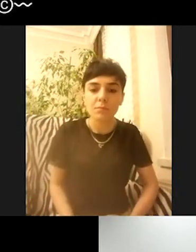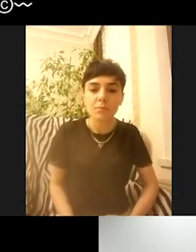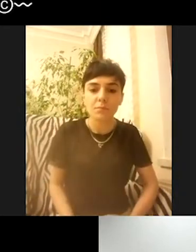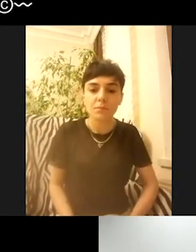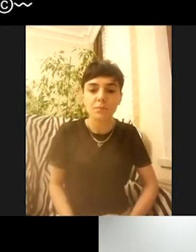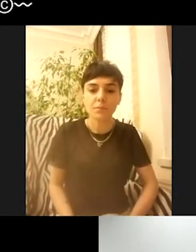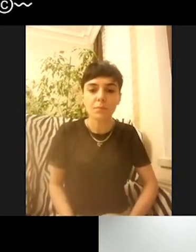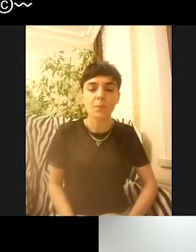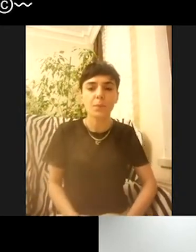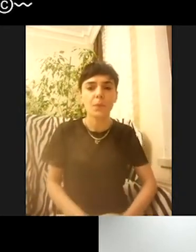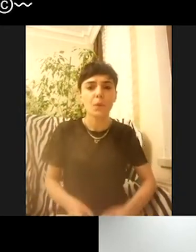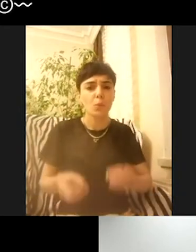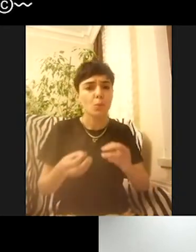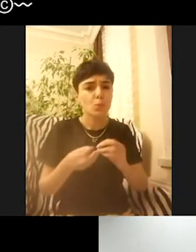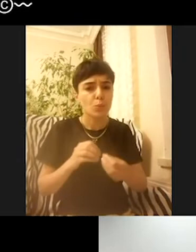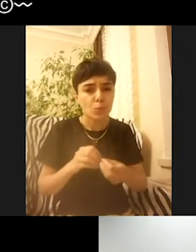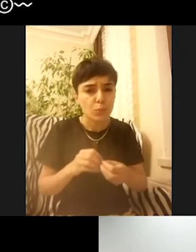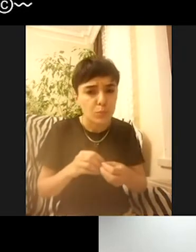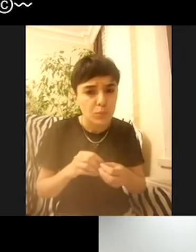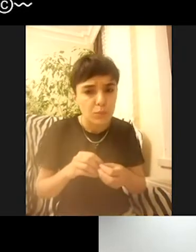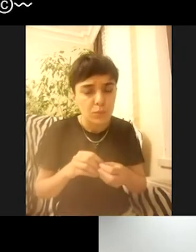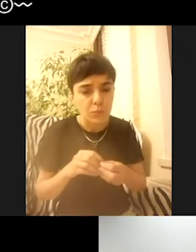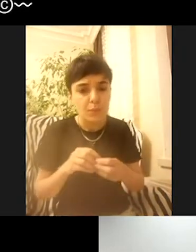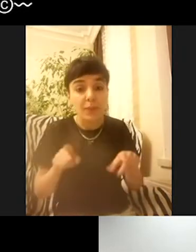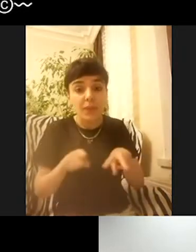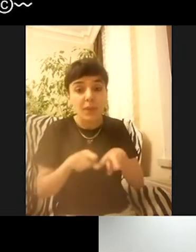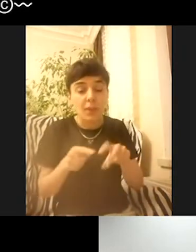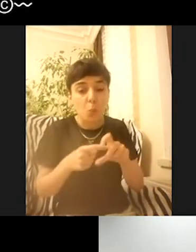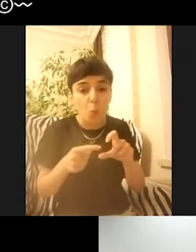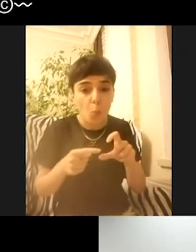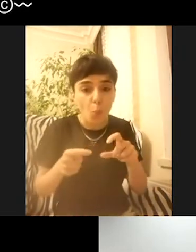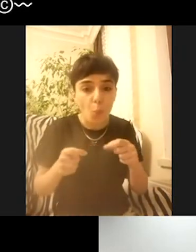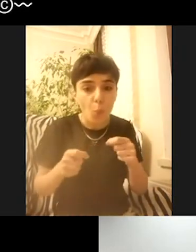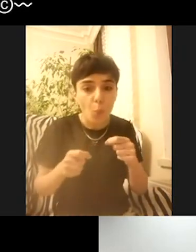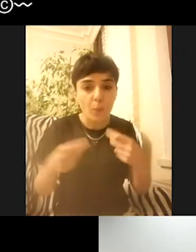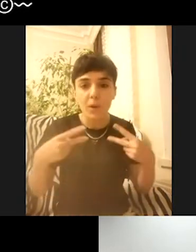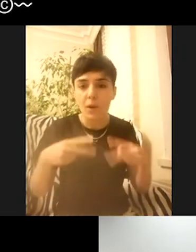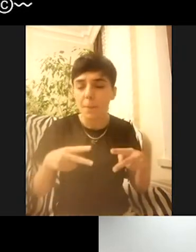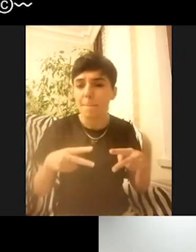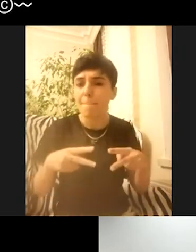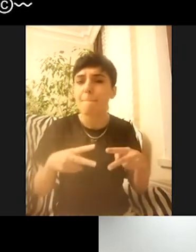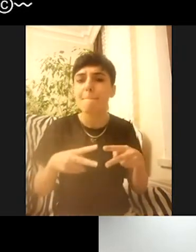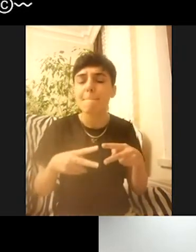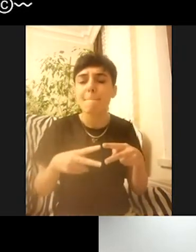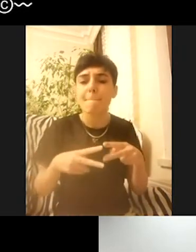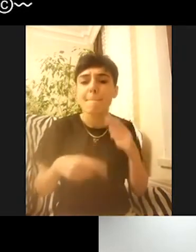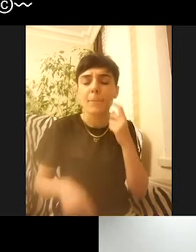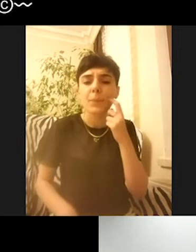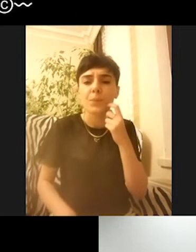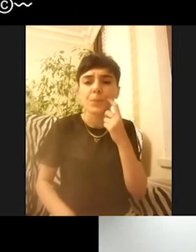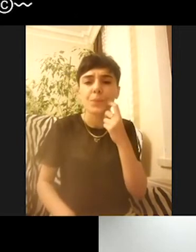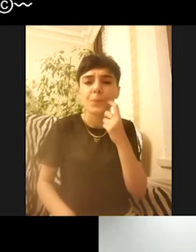the way how LGBT politics queer politics are framed in the Western world. That's why I'm surprised why people that are